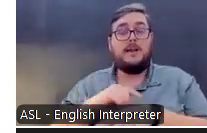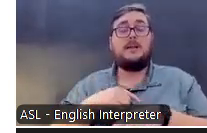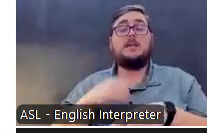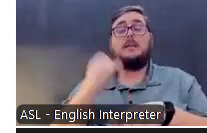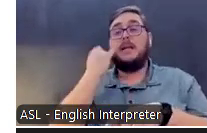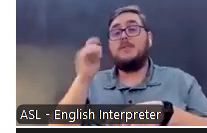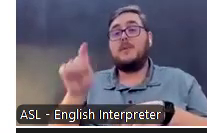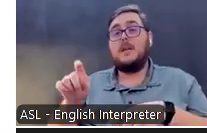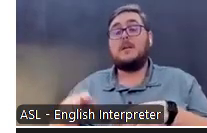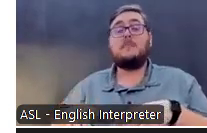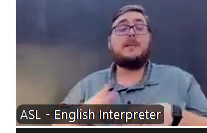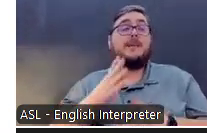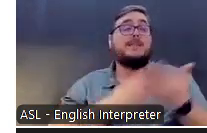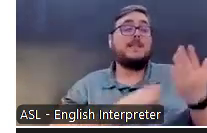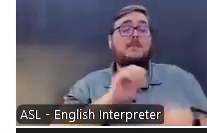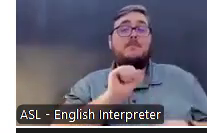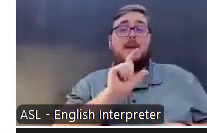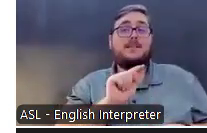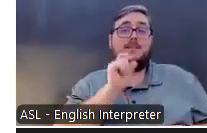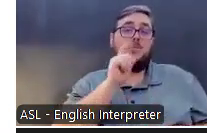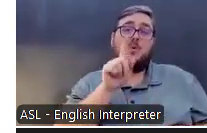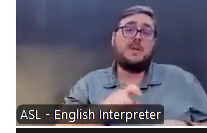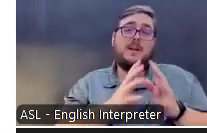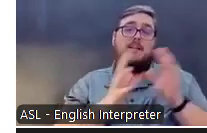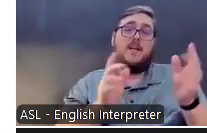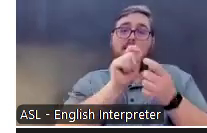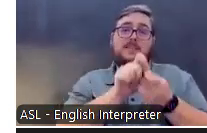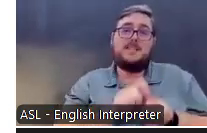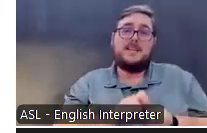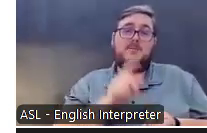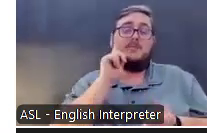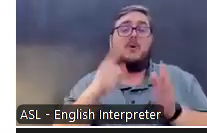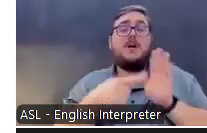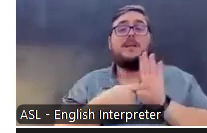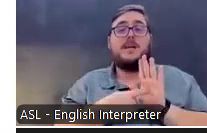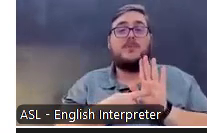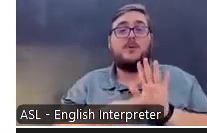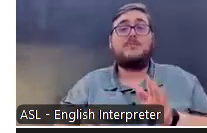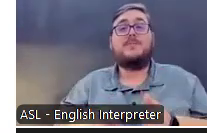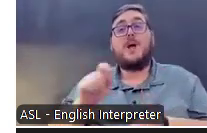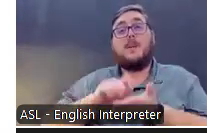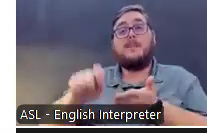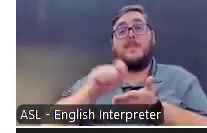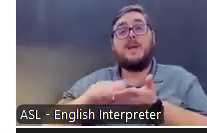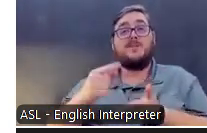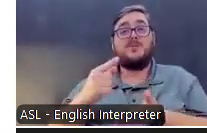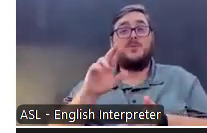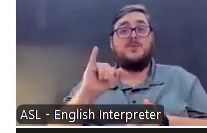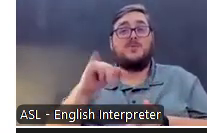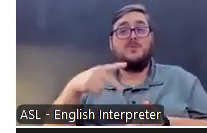not going to need a lot of detail and just may not need it. For instance, the use of a pencil grip when the student's